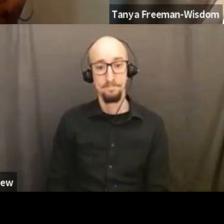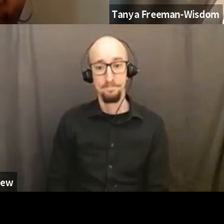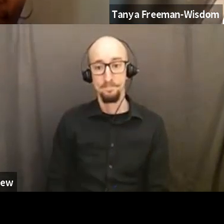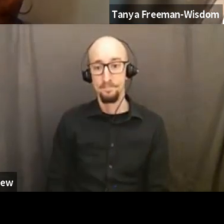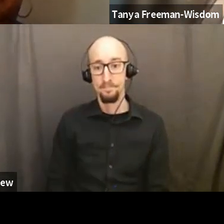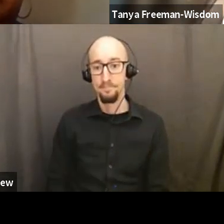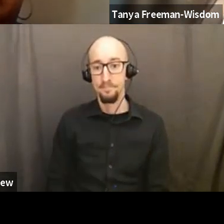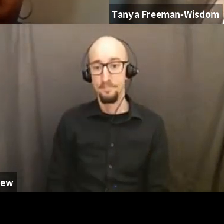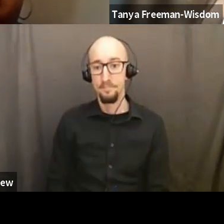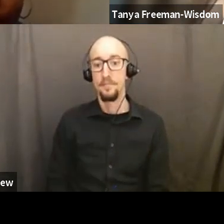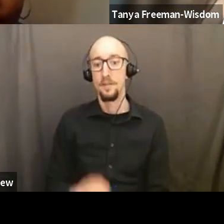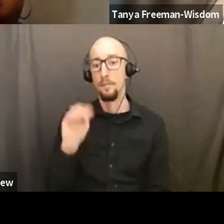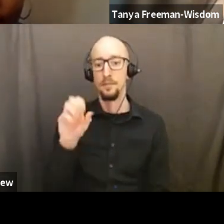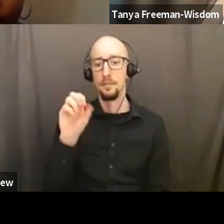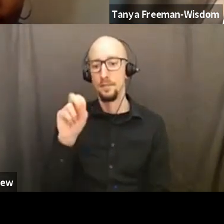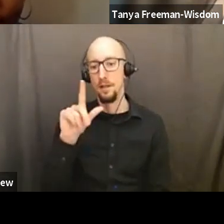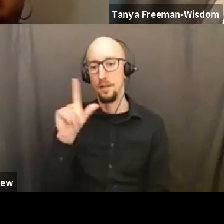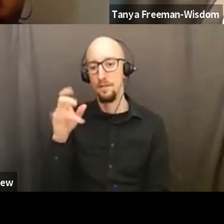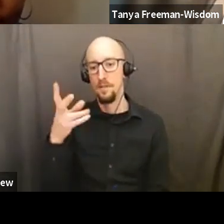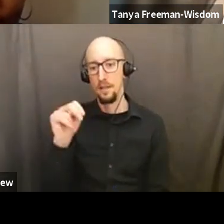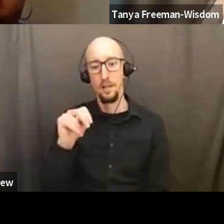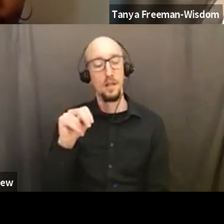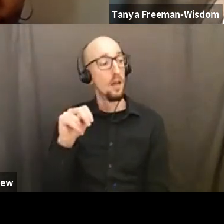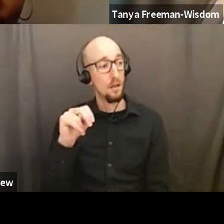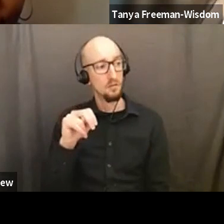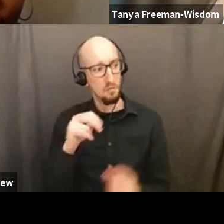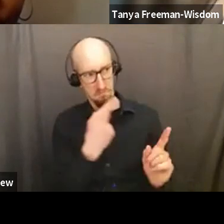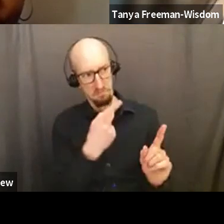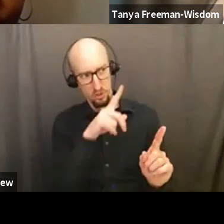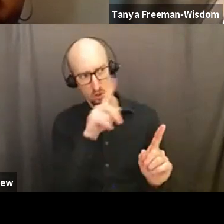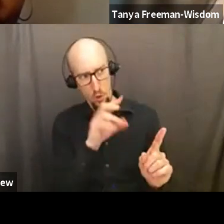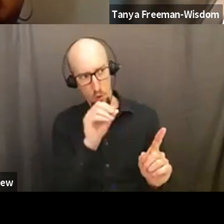So we can, Zoe, let's connect and figure out